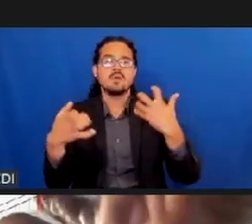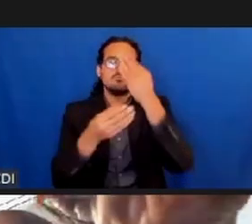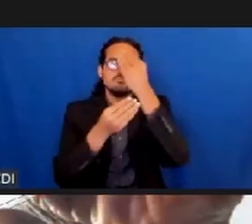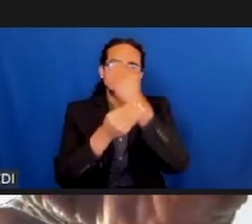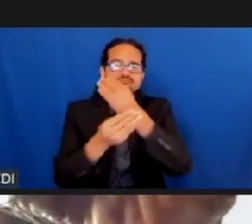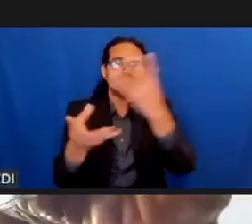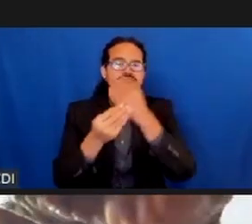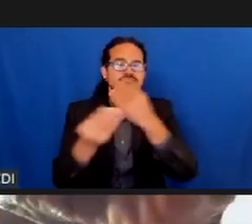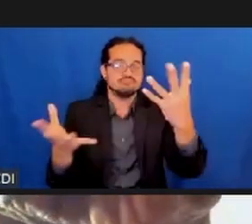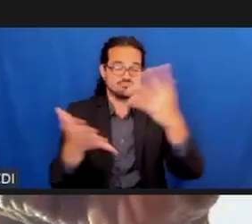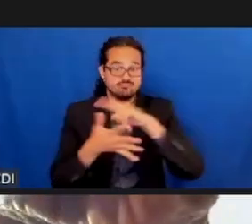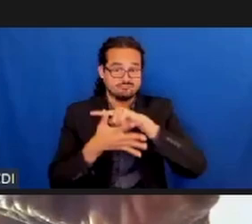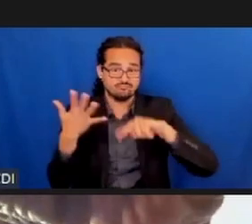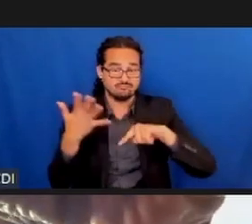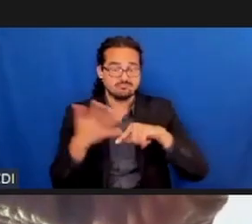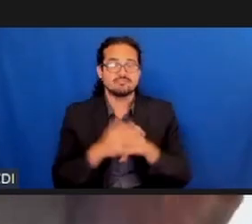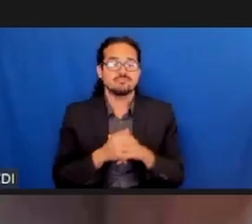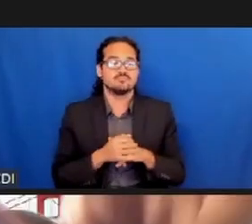to come. Next slide.